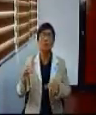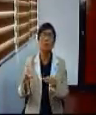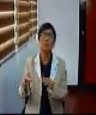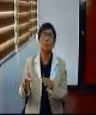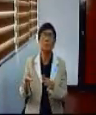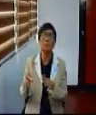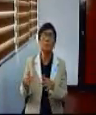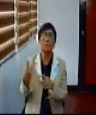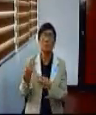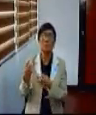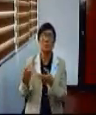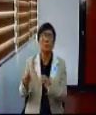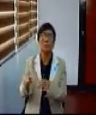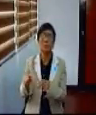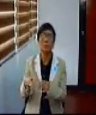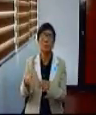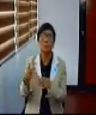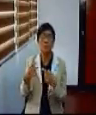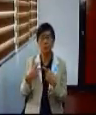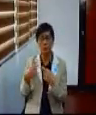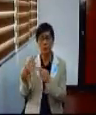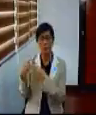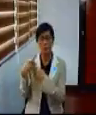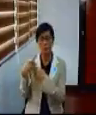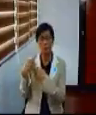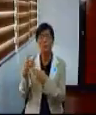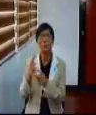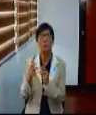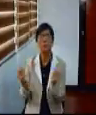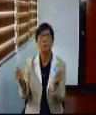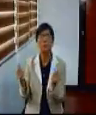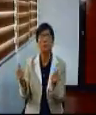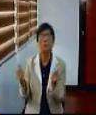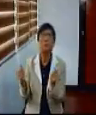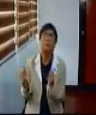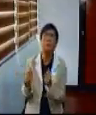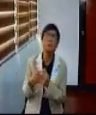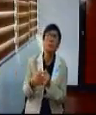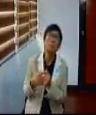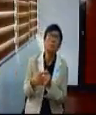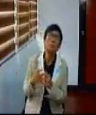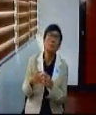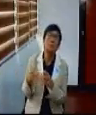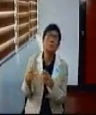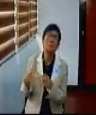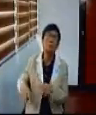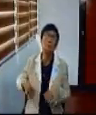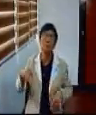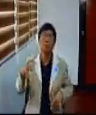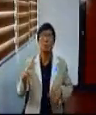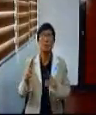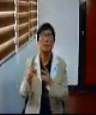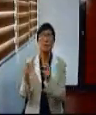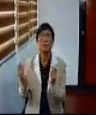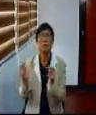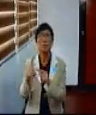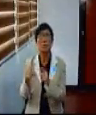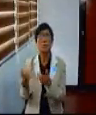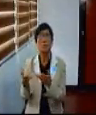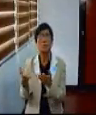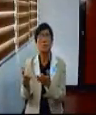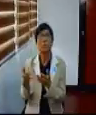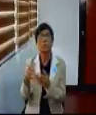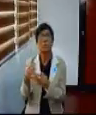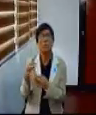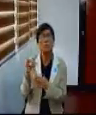you've caused it, you have the responsibility to remedy it. If yes, you've contributed to it, you also contribute to remedying it. But where you haven't caused